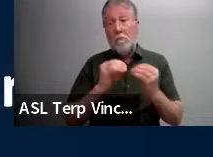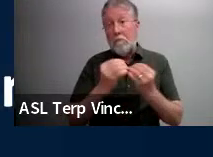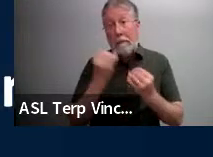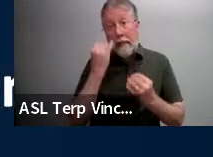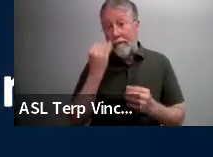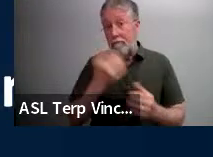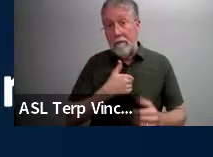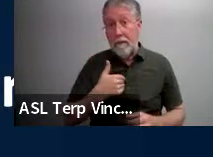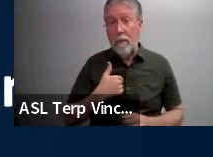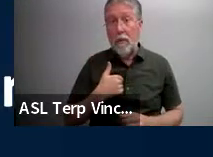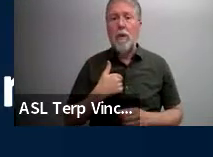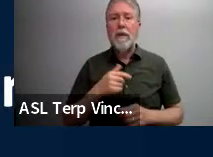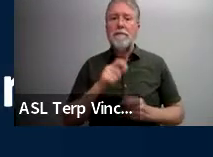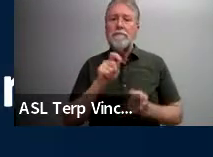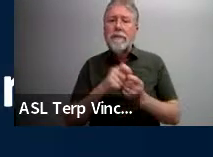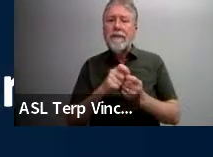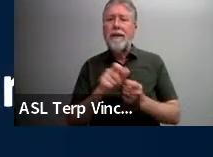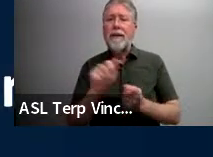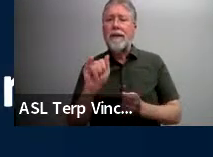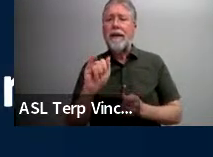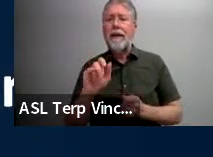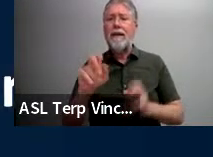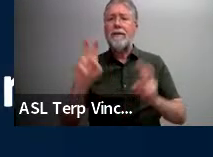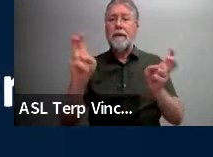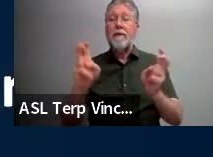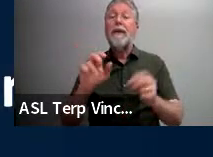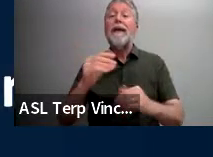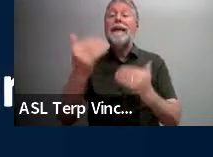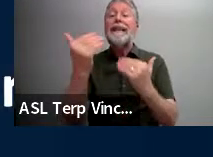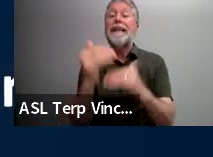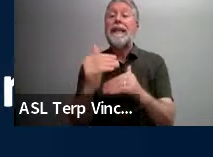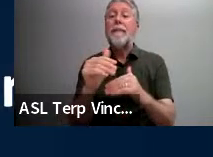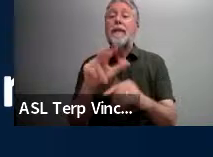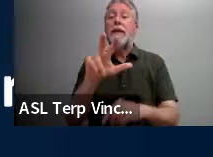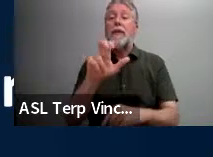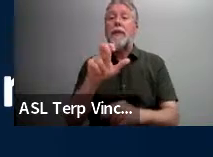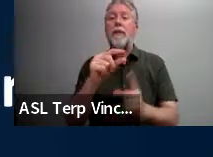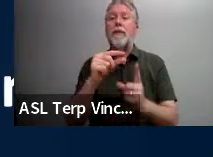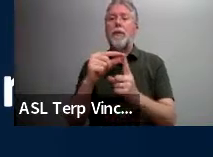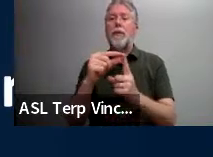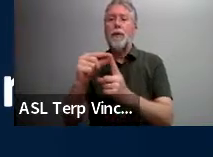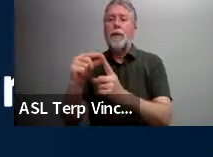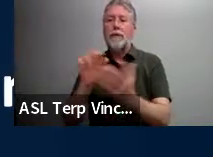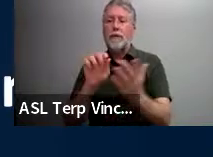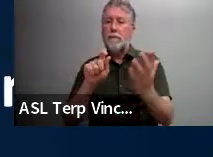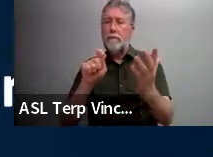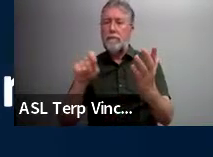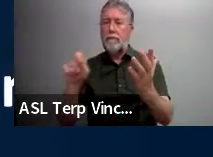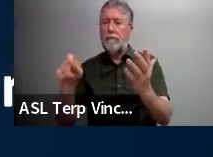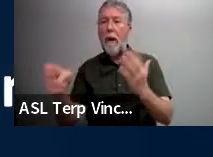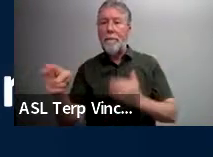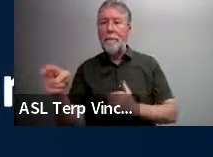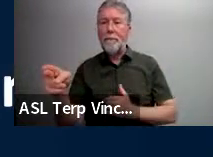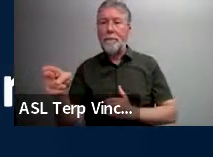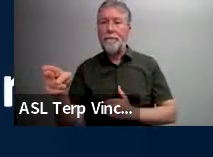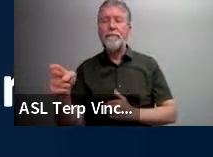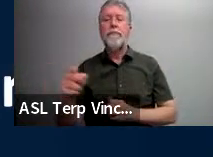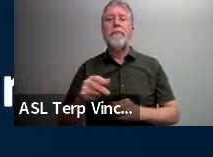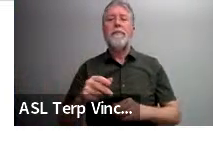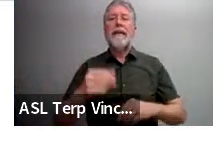are limited to 300 words, and the deadline for submission is August 31st,